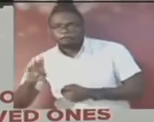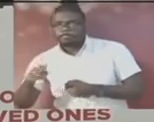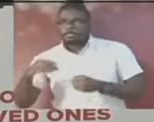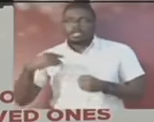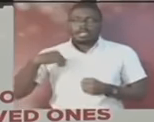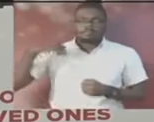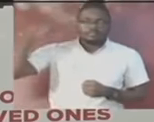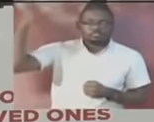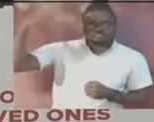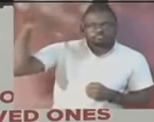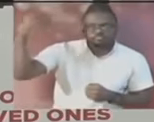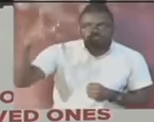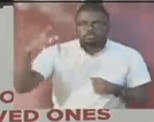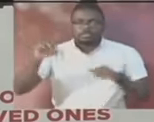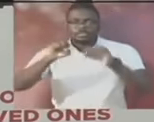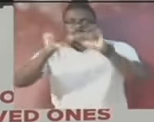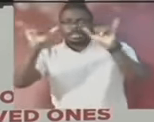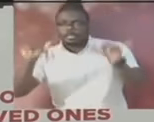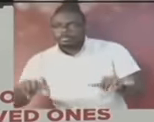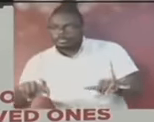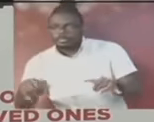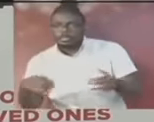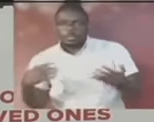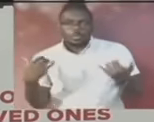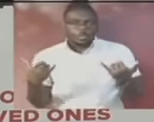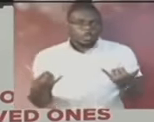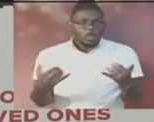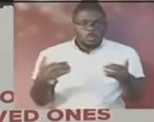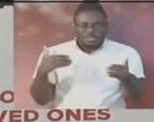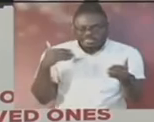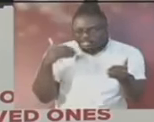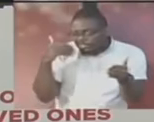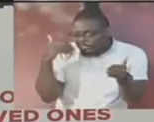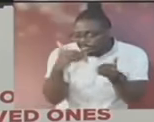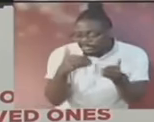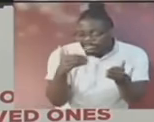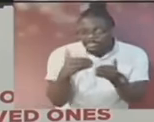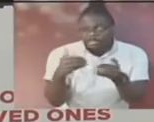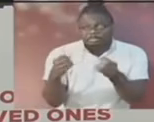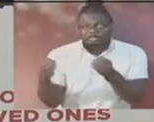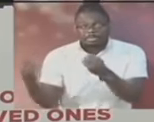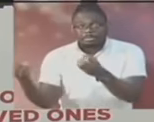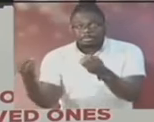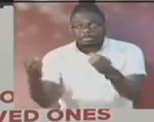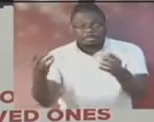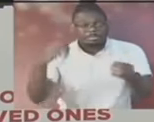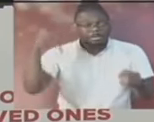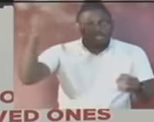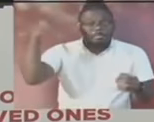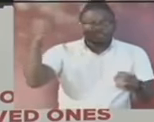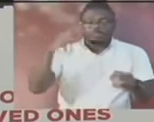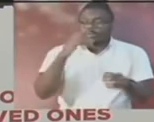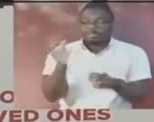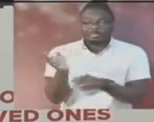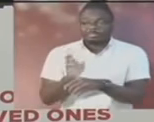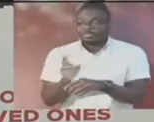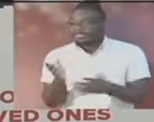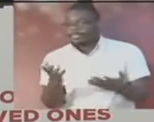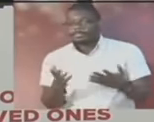is not overwhelmed, which we were close to, I must say, on Thursday night, we will have only 226